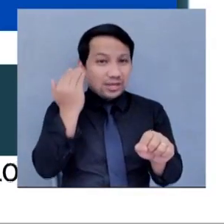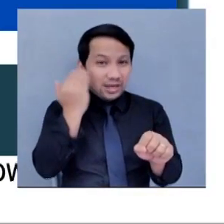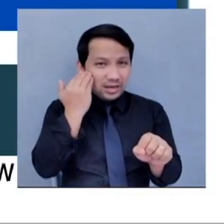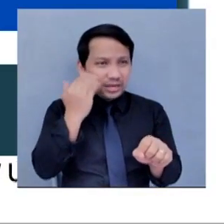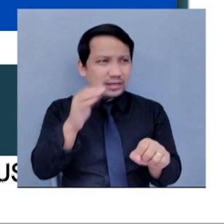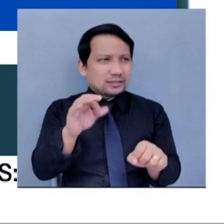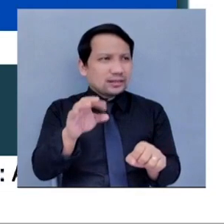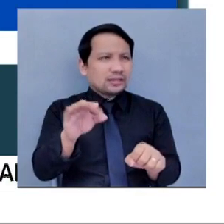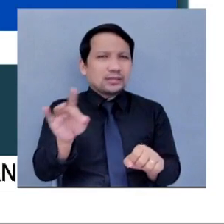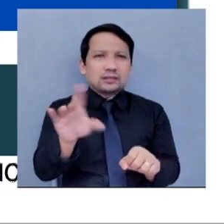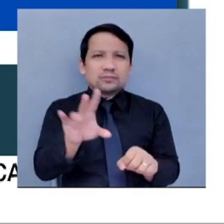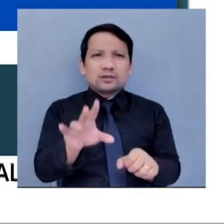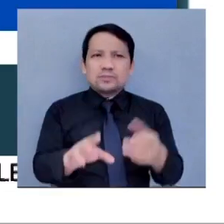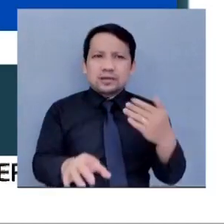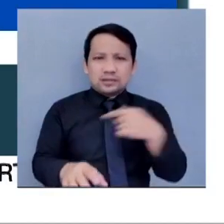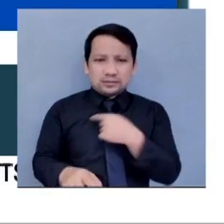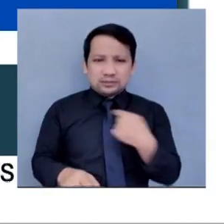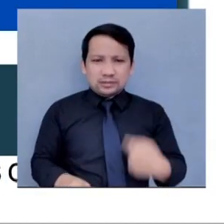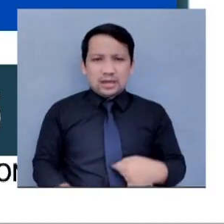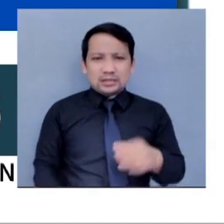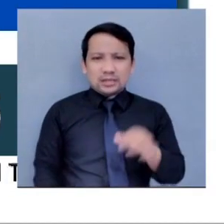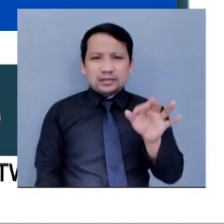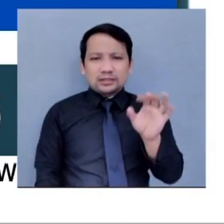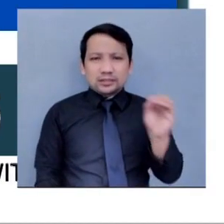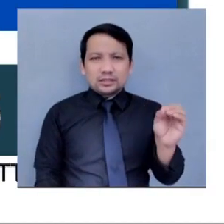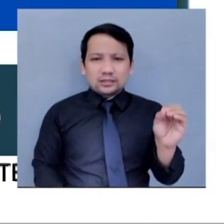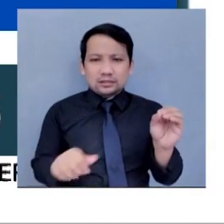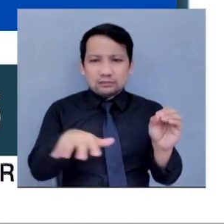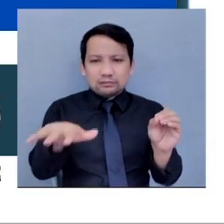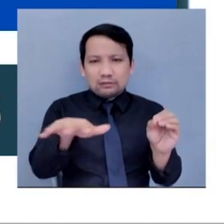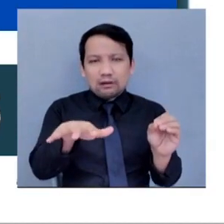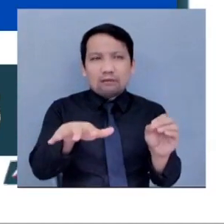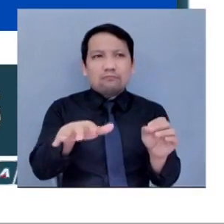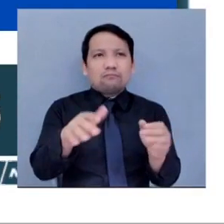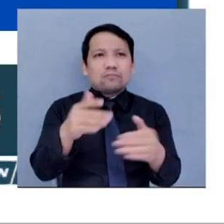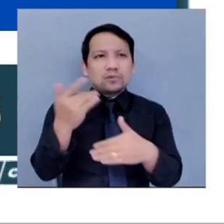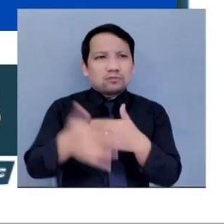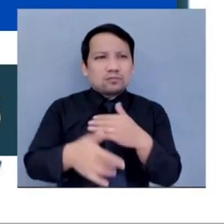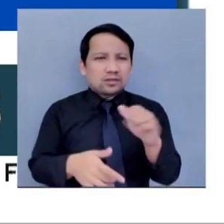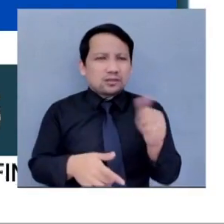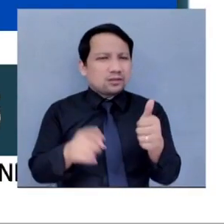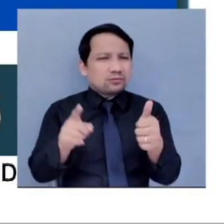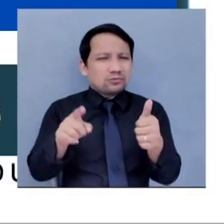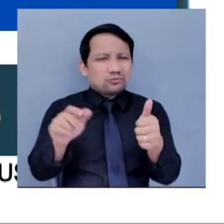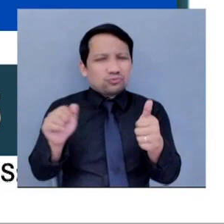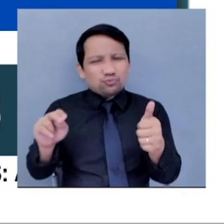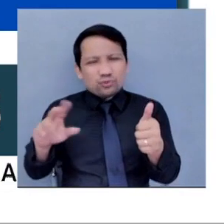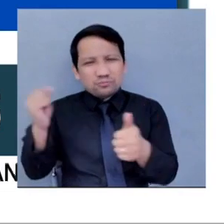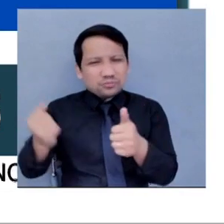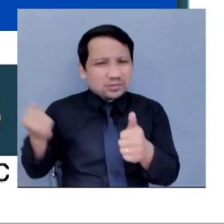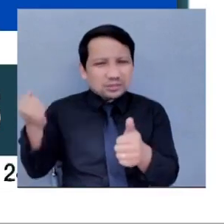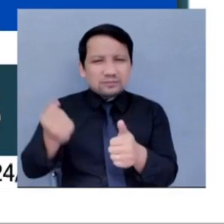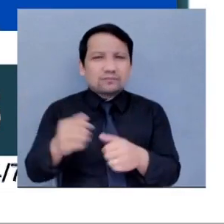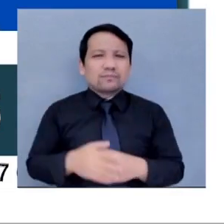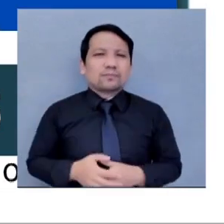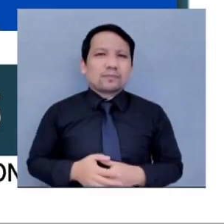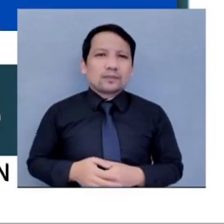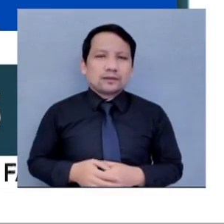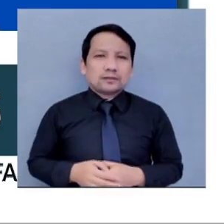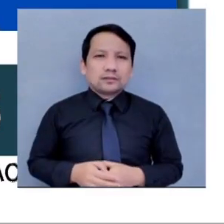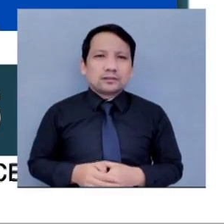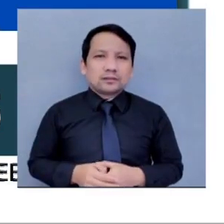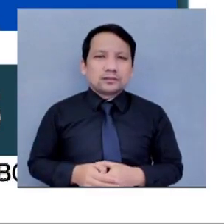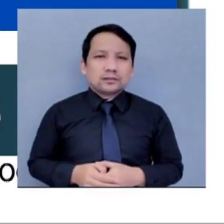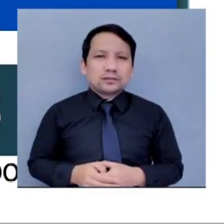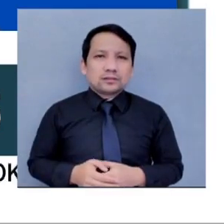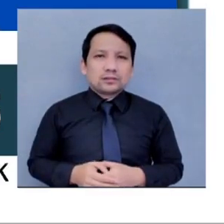since 1990, and other ASEAN countries were earlier by between 10 to 10 years than the country. So and